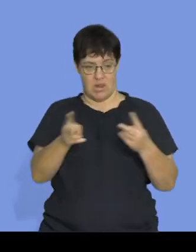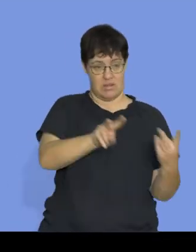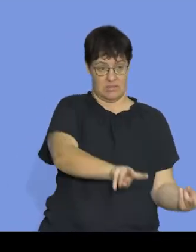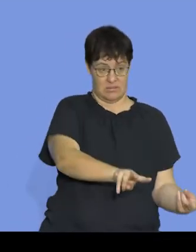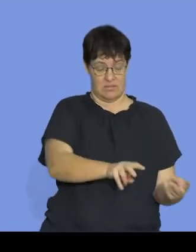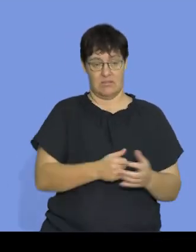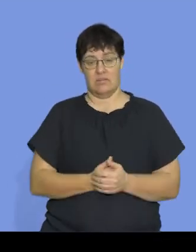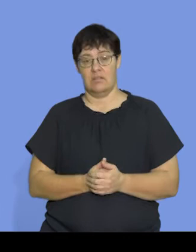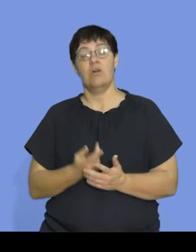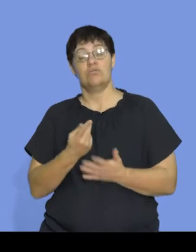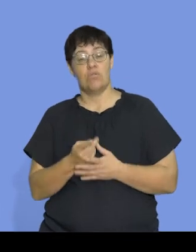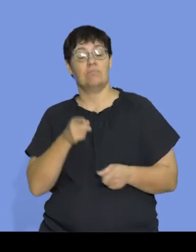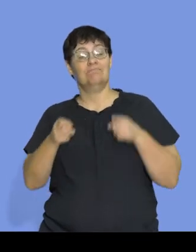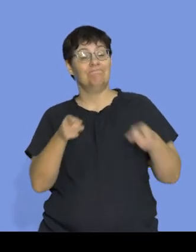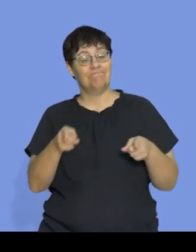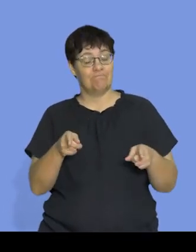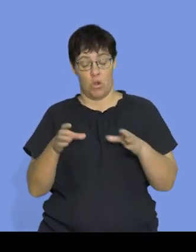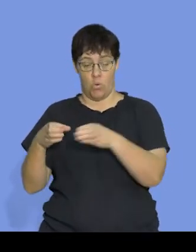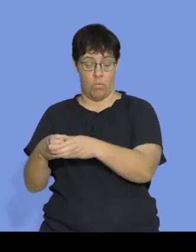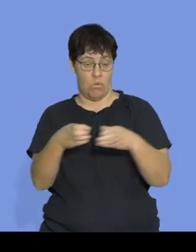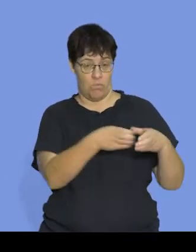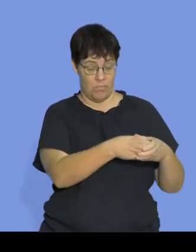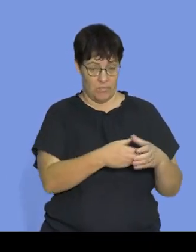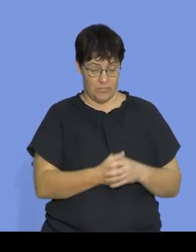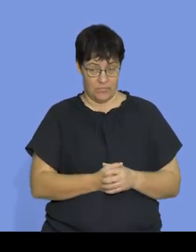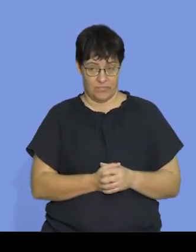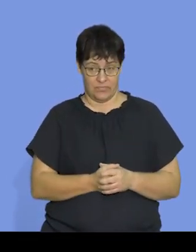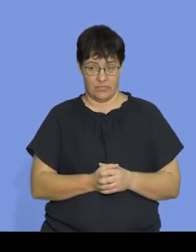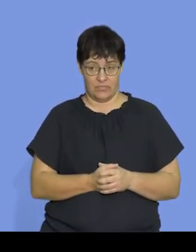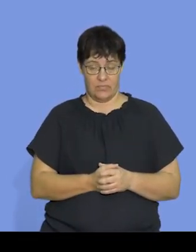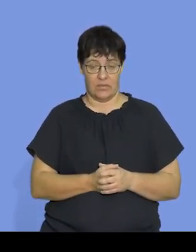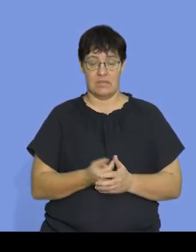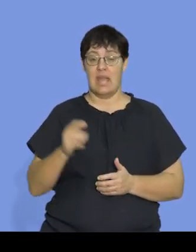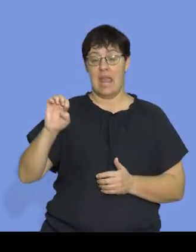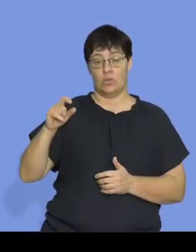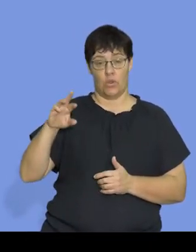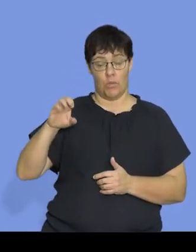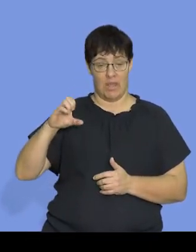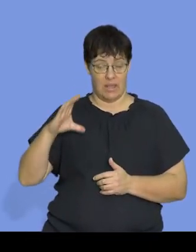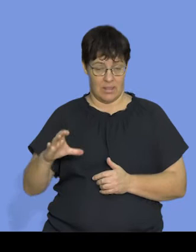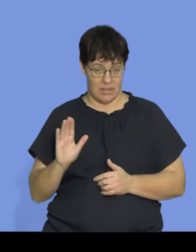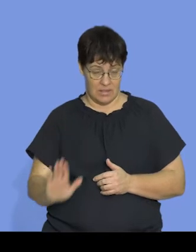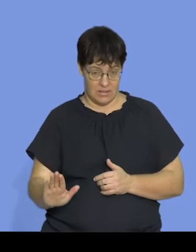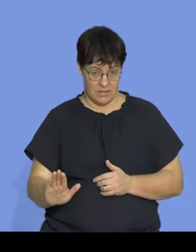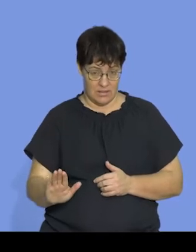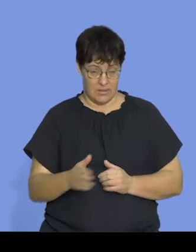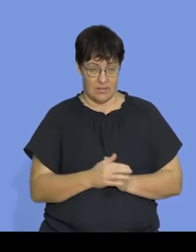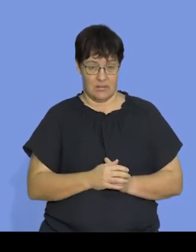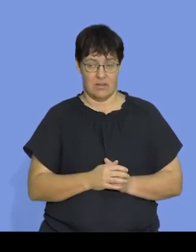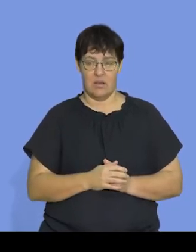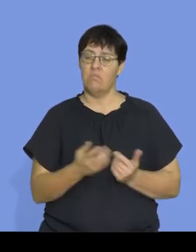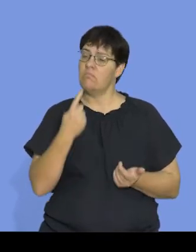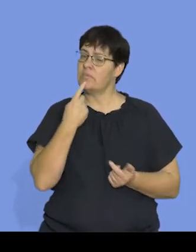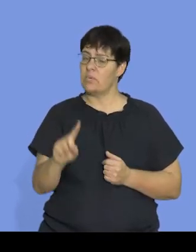Right. So the two broad categories of reaction or types of reaction is endothermic, in which here we are saying